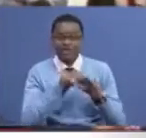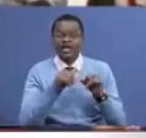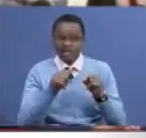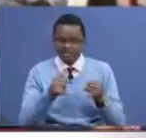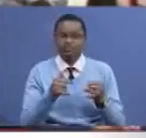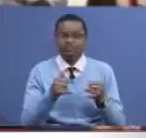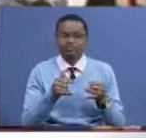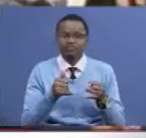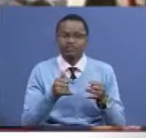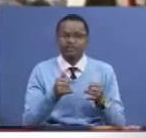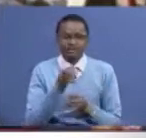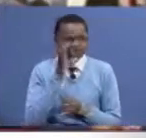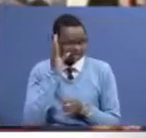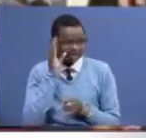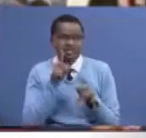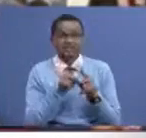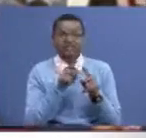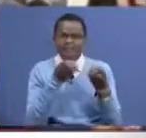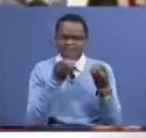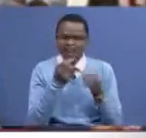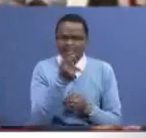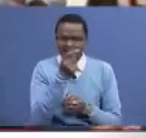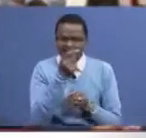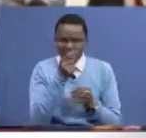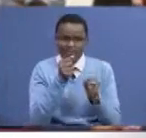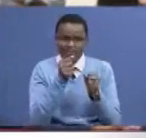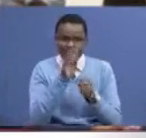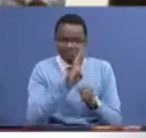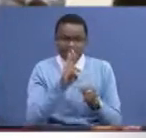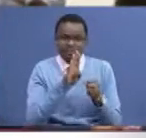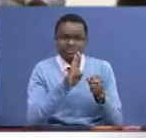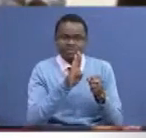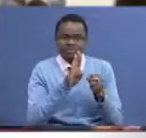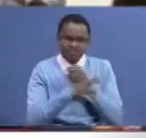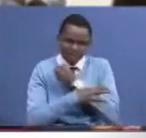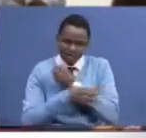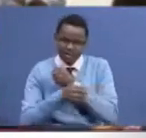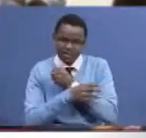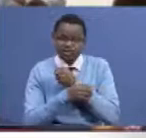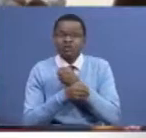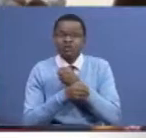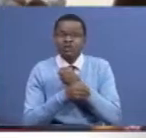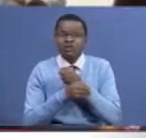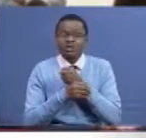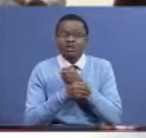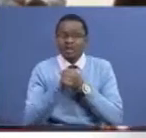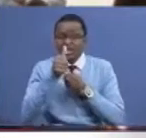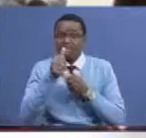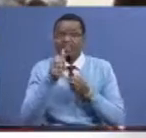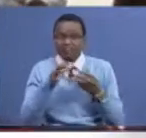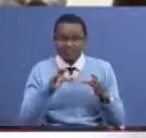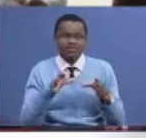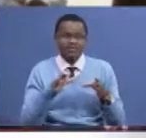habari, tukisikia kwamba mabilioni ya pesa yamechukuliwa na majamaa na wasichana